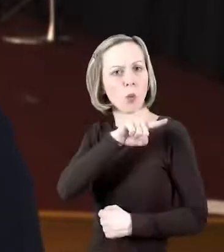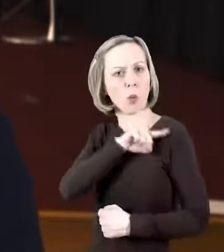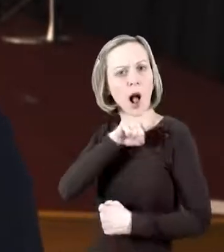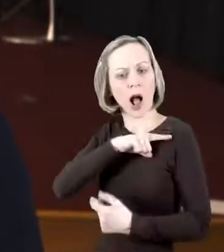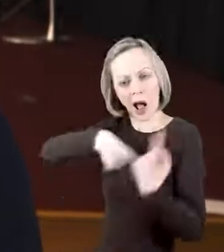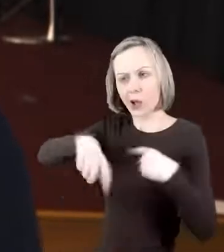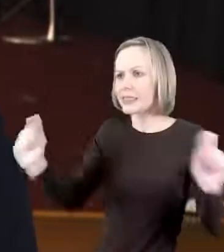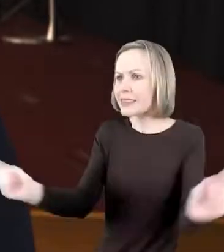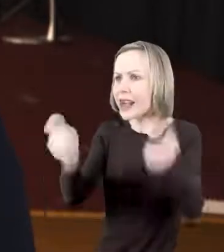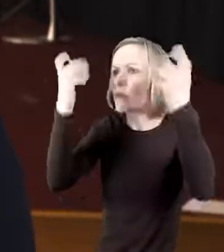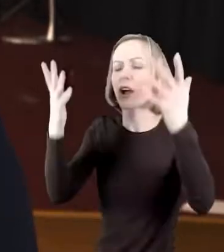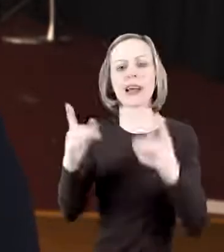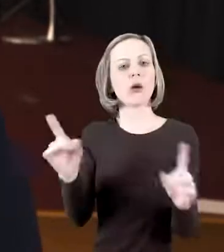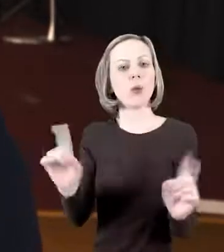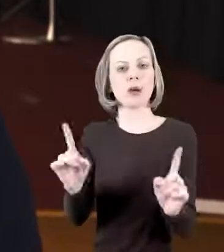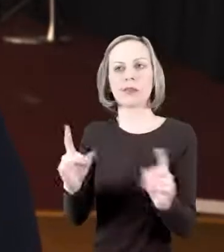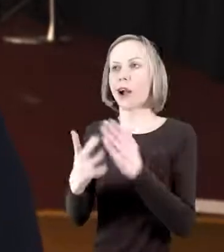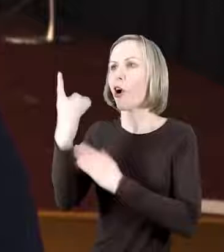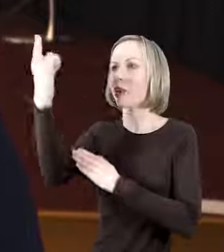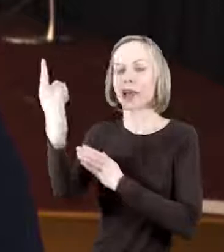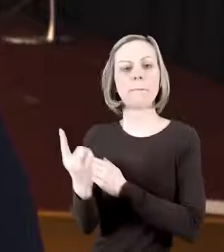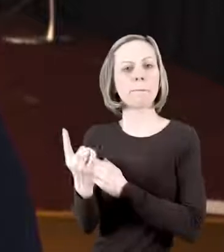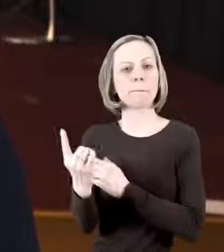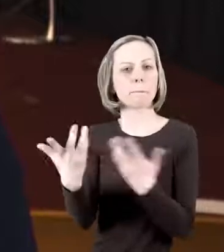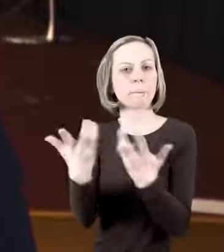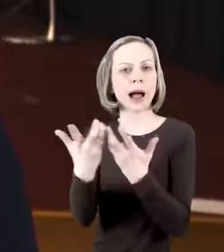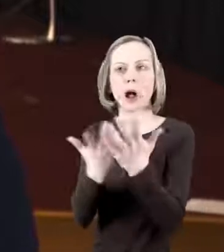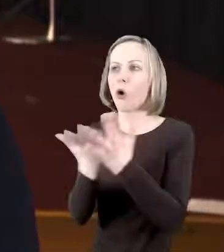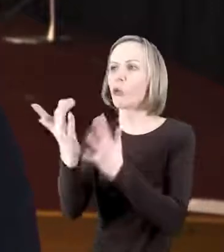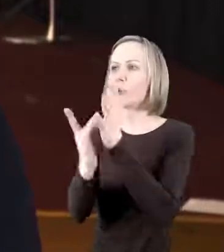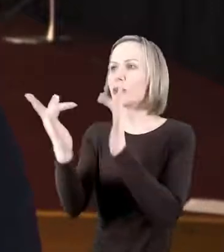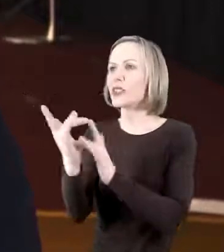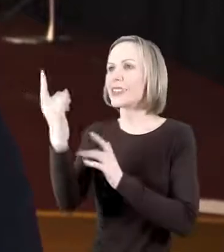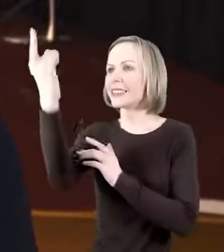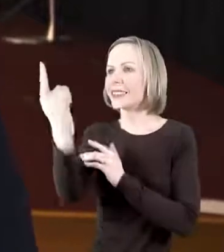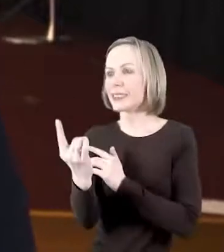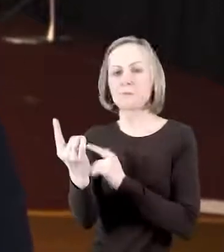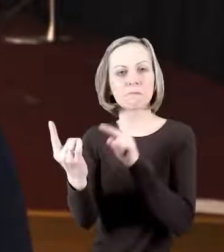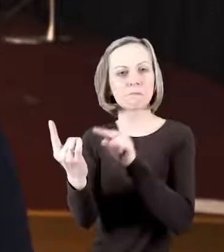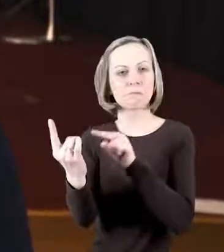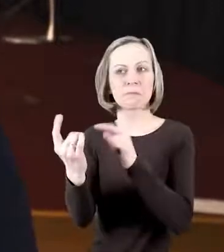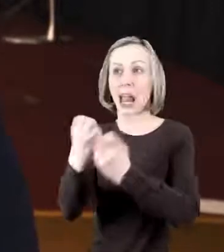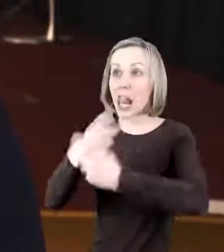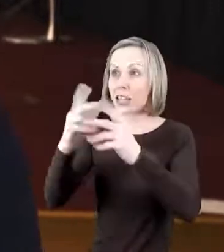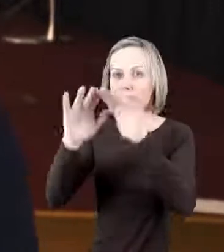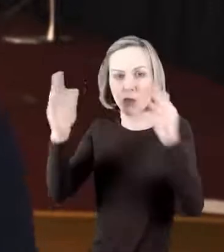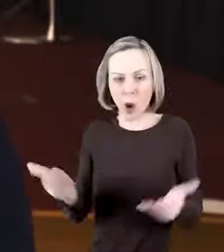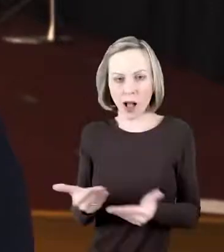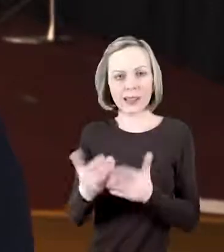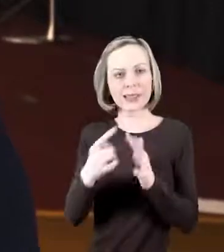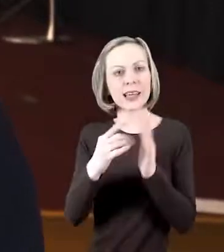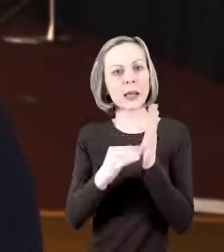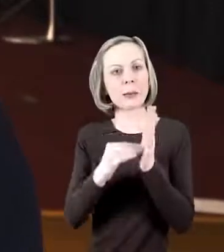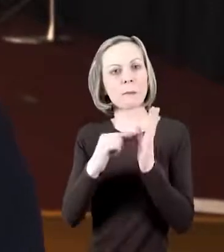Christmas is a time of joy because at Christmas we celebrate God's coming into our world.